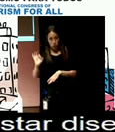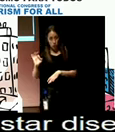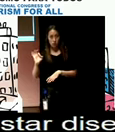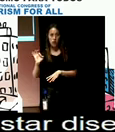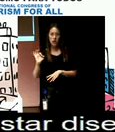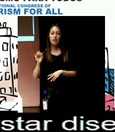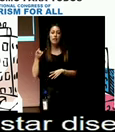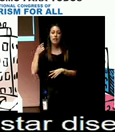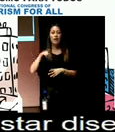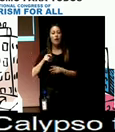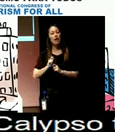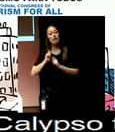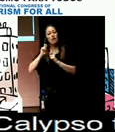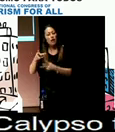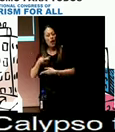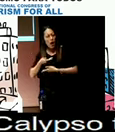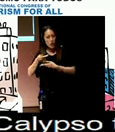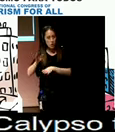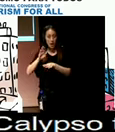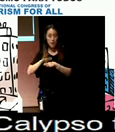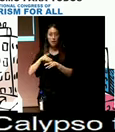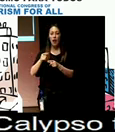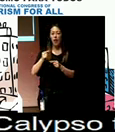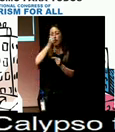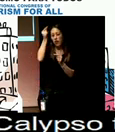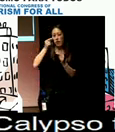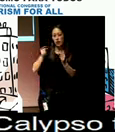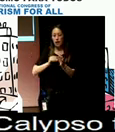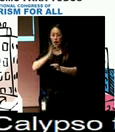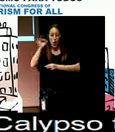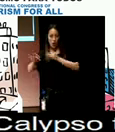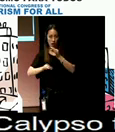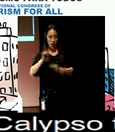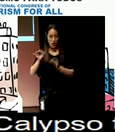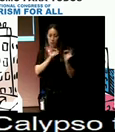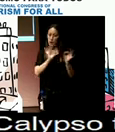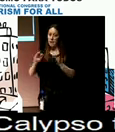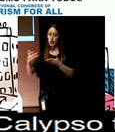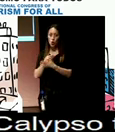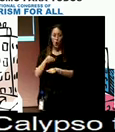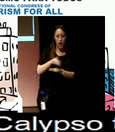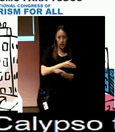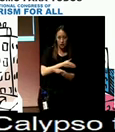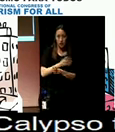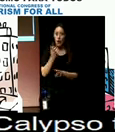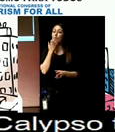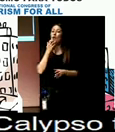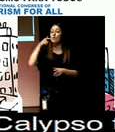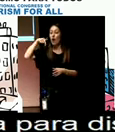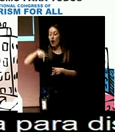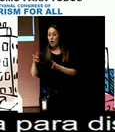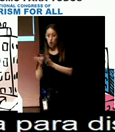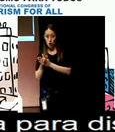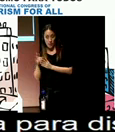products. Let us take, for example, our colleagues here next to me from Avila. They have made an investment in order to make